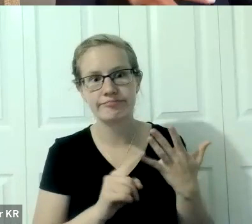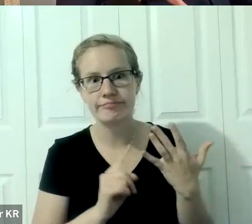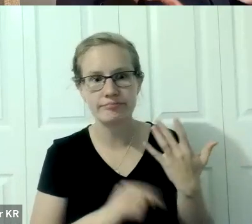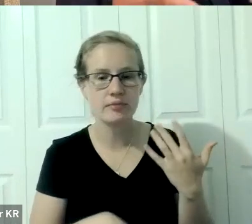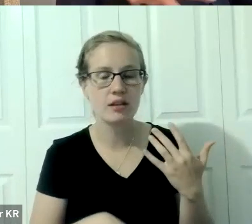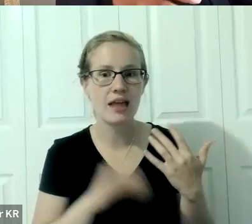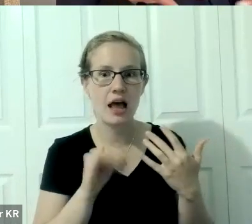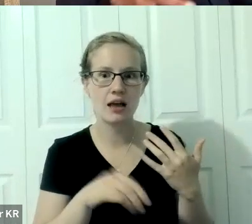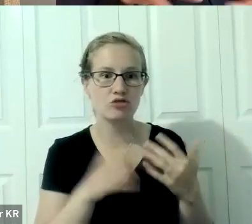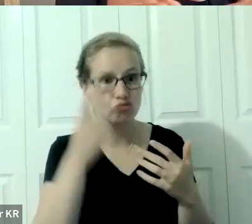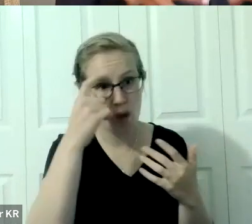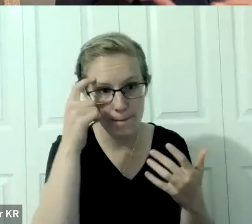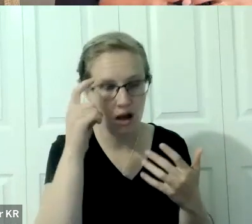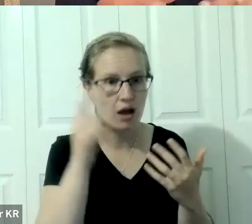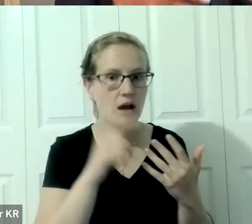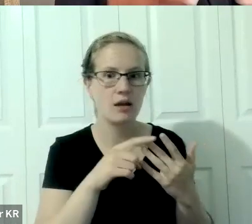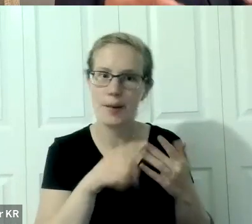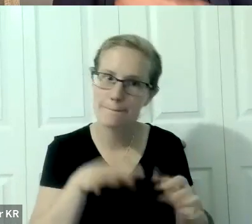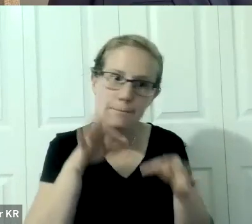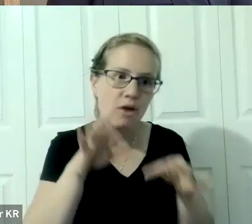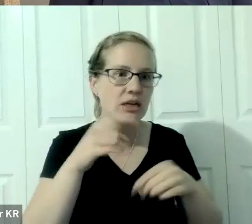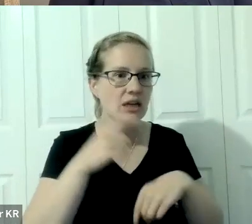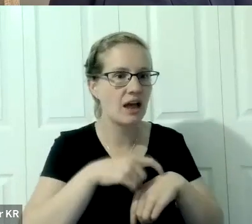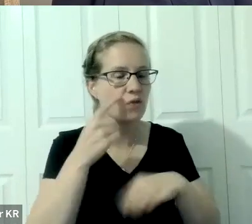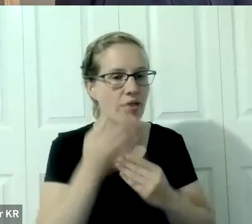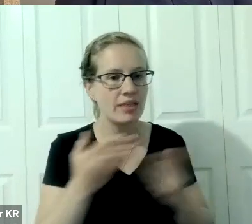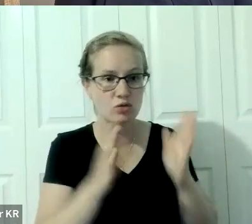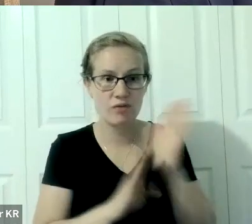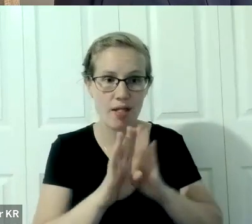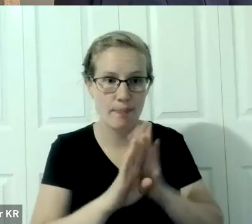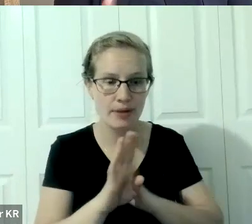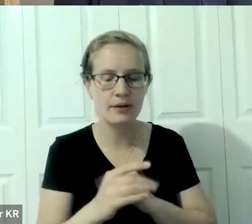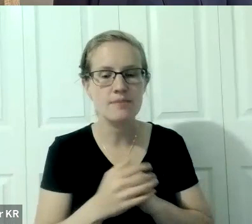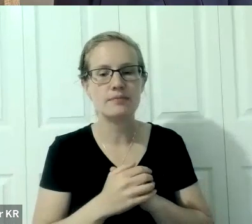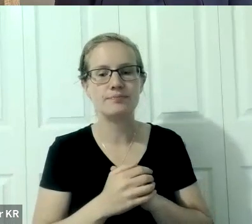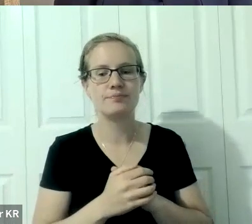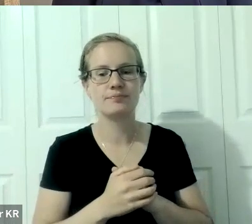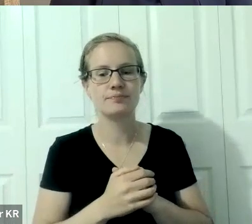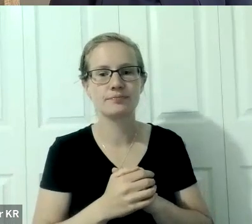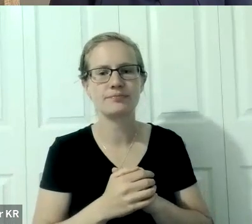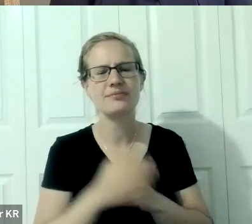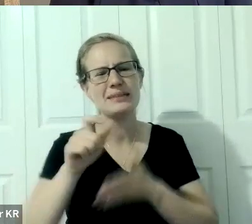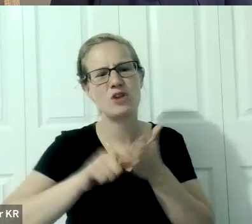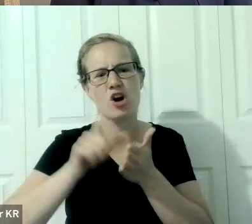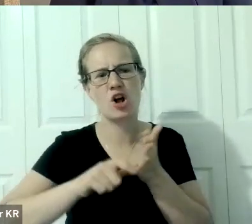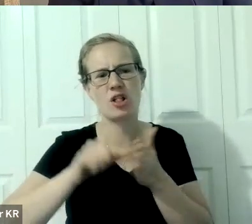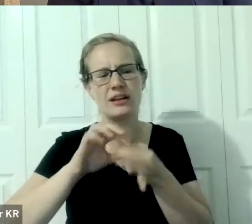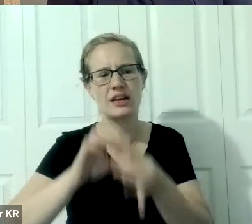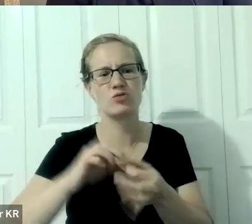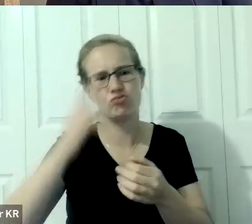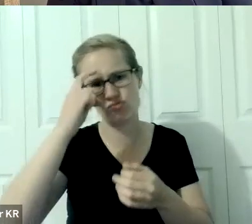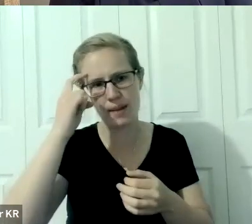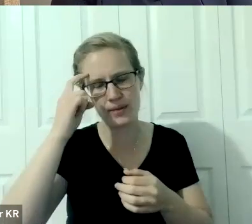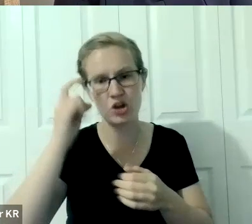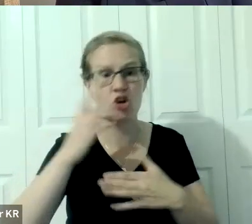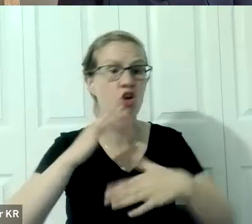prime time trauma, prime time for things to develop. And so there is some literature like on trauma where earlier